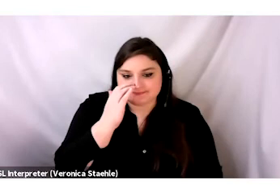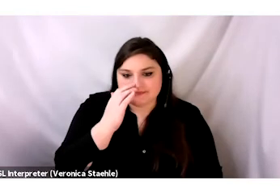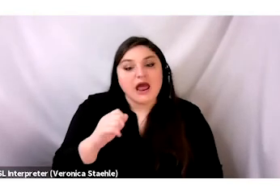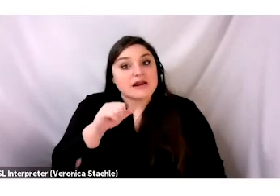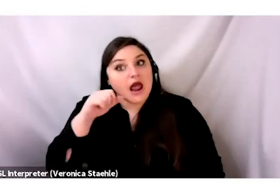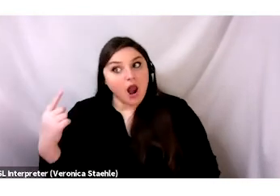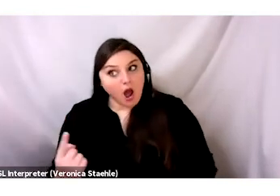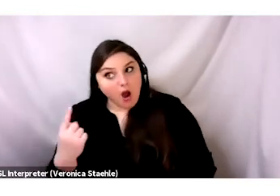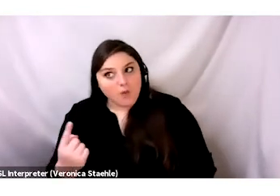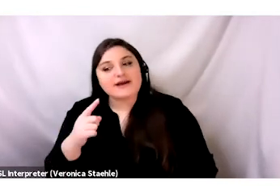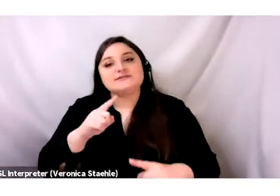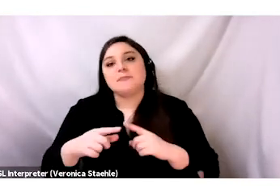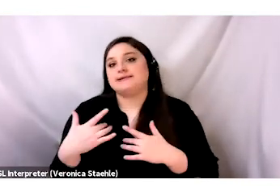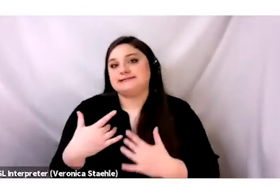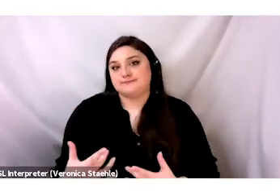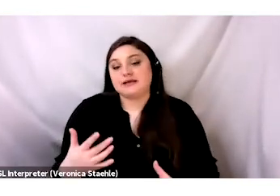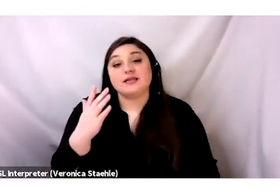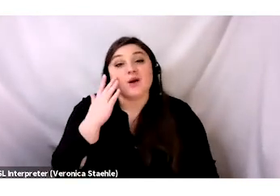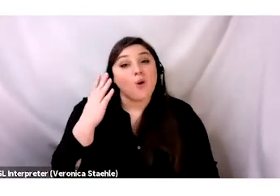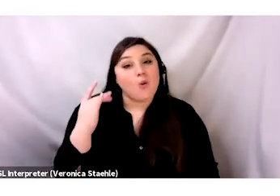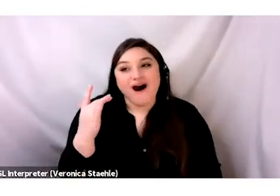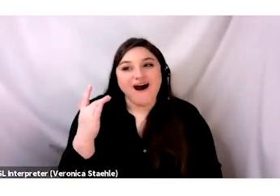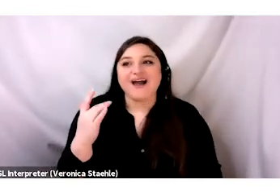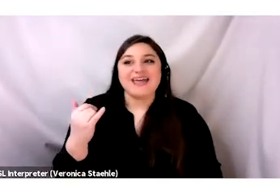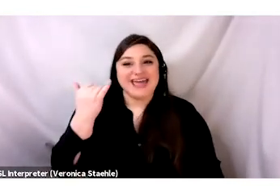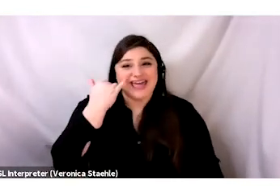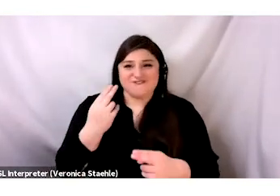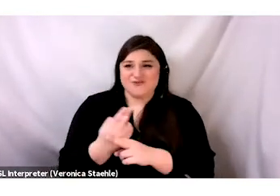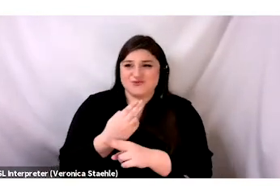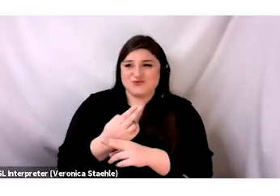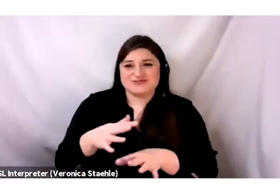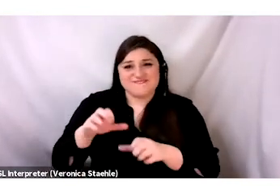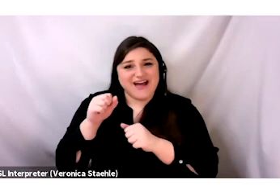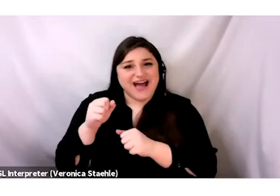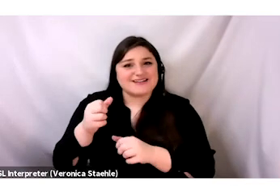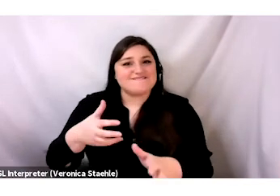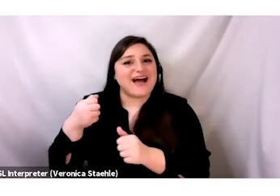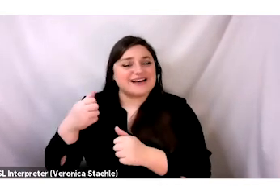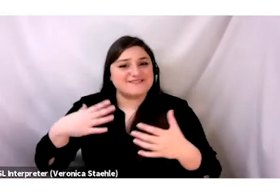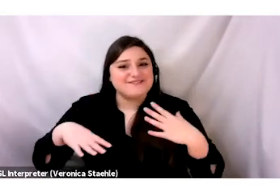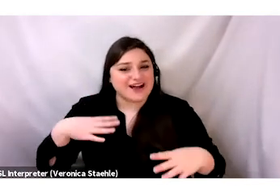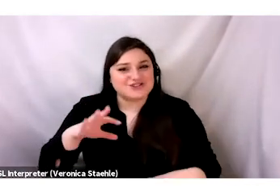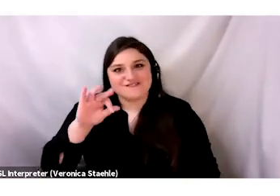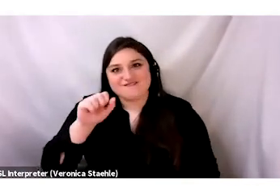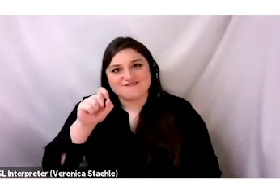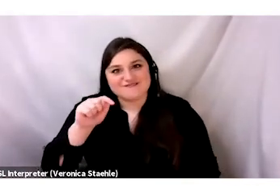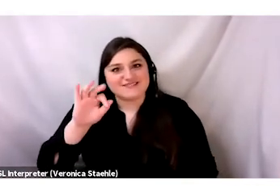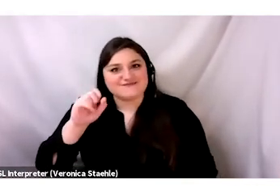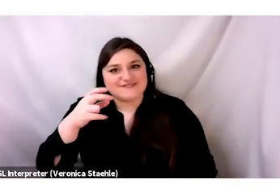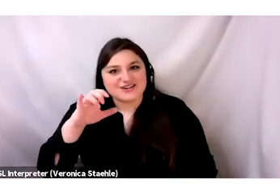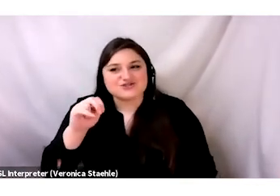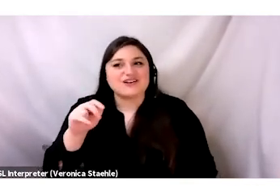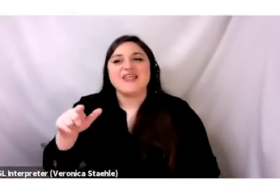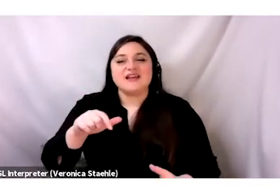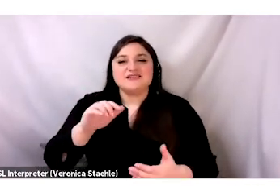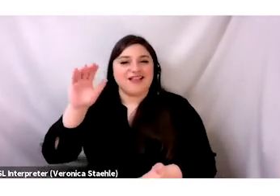it's difficult to fulfill from that setting. I think I definitely look at